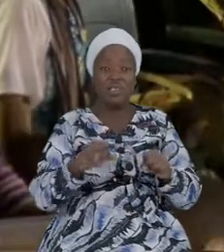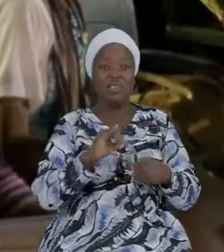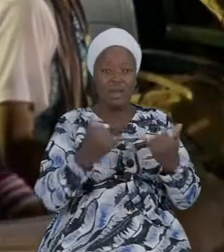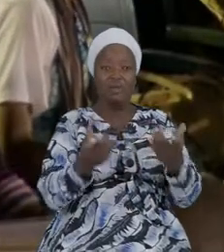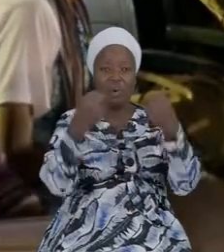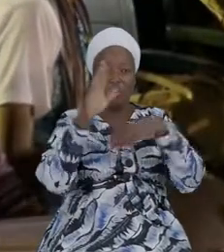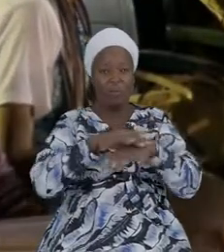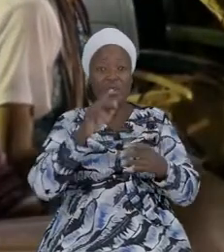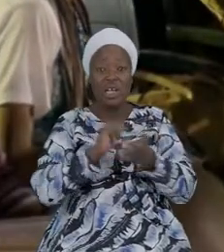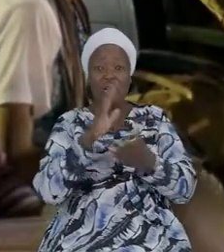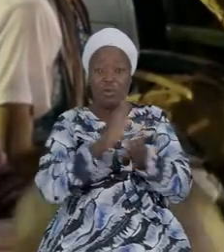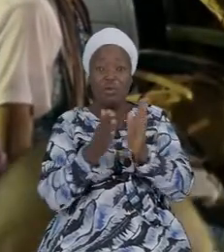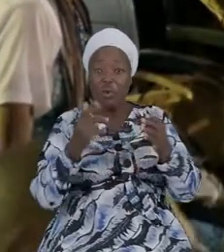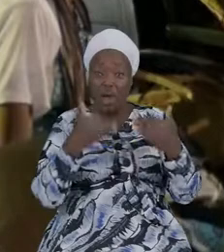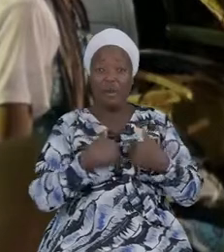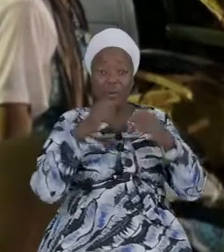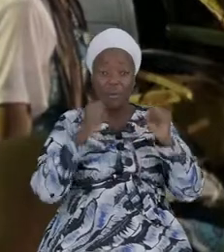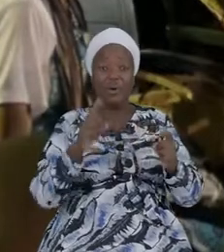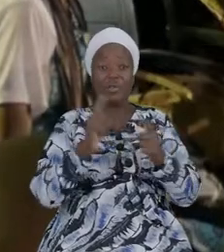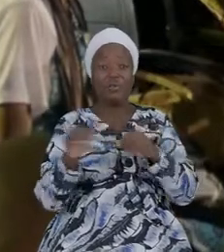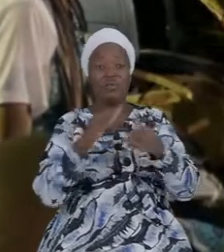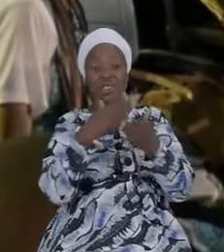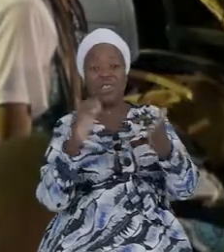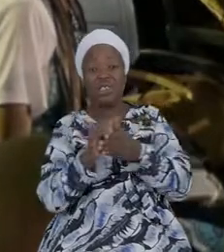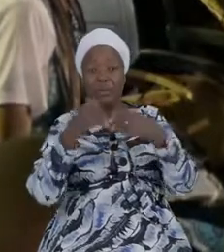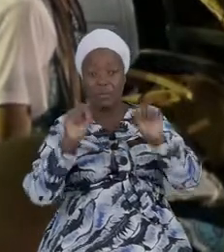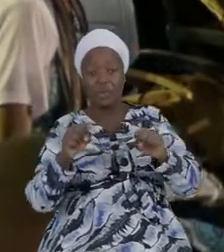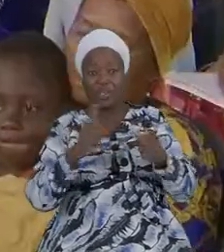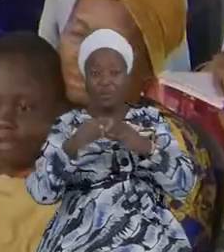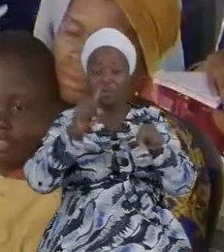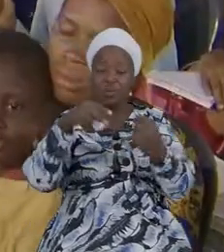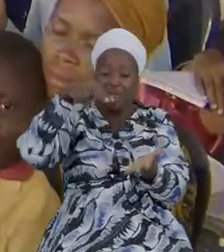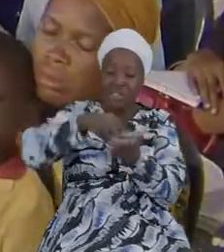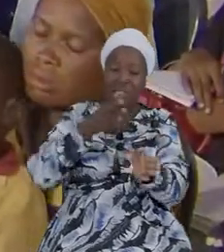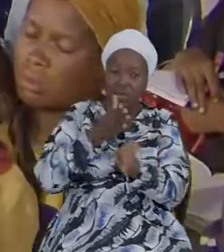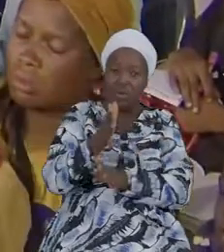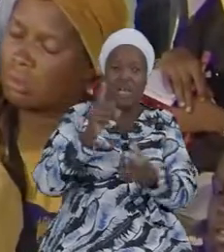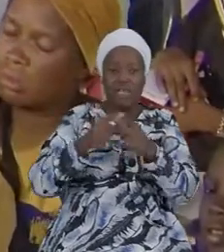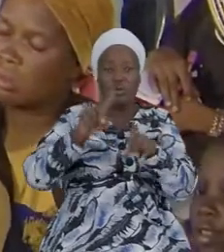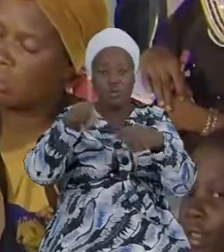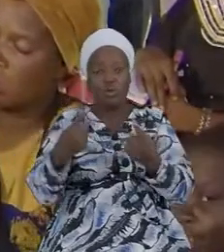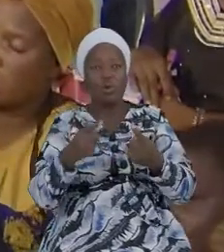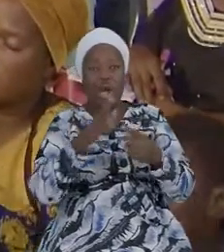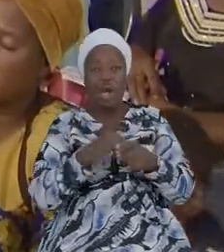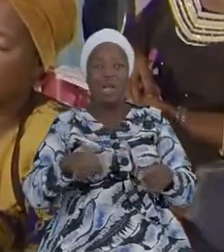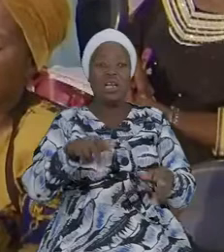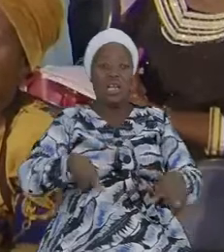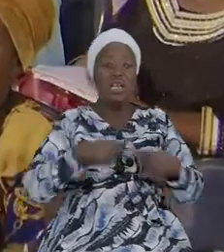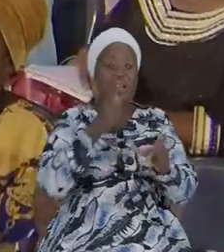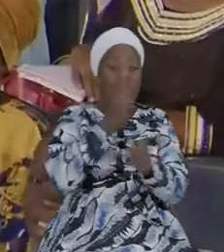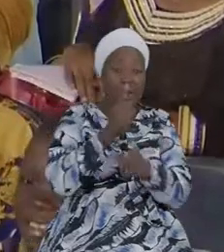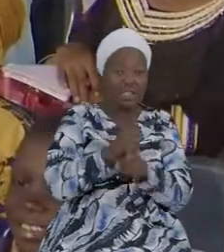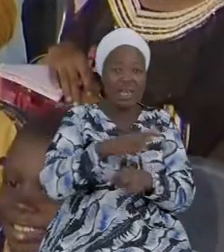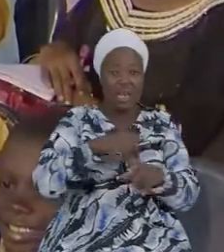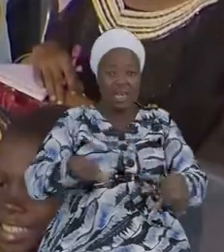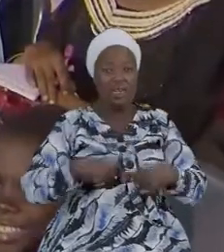will go and you will stand straight. You will go and you will live straight. You will go and live by